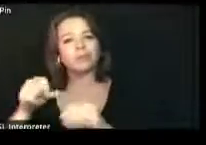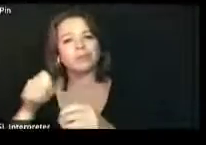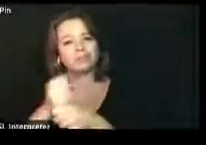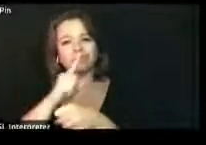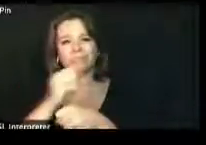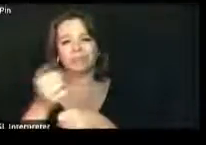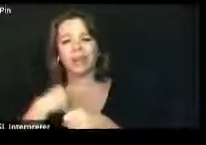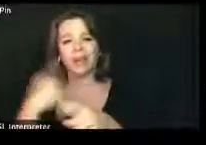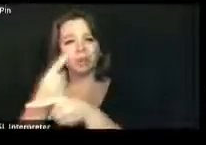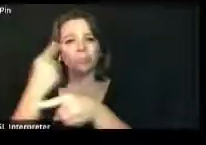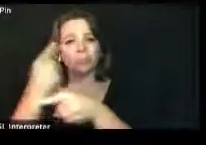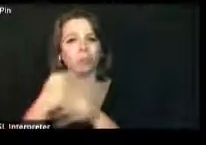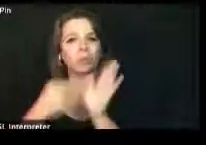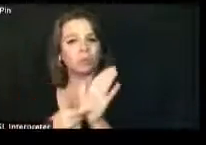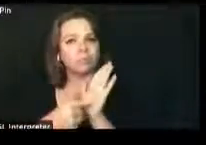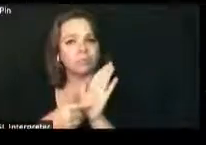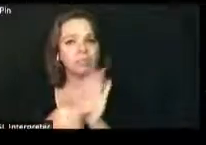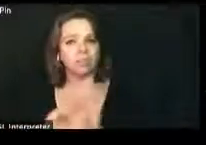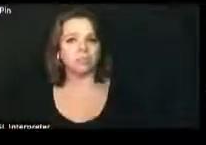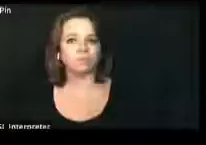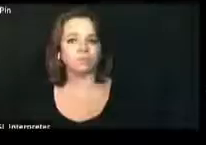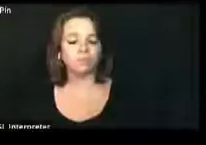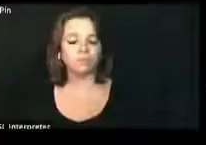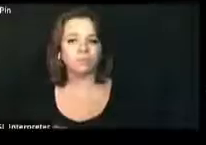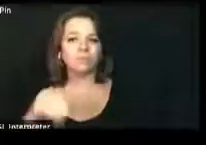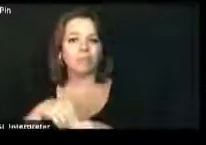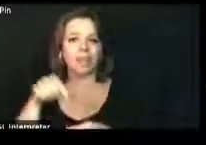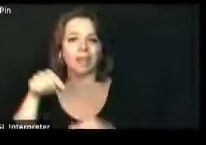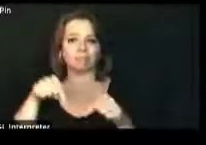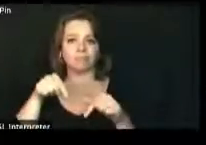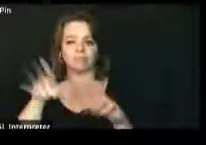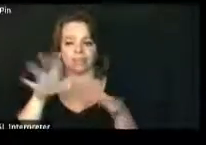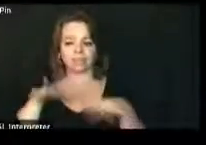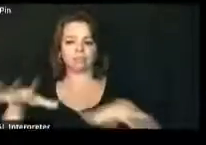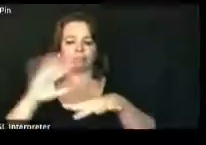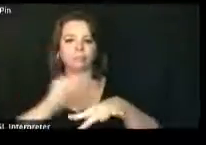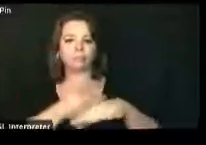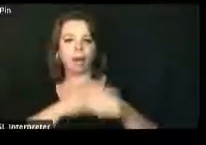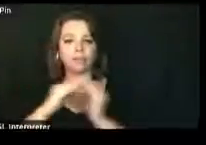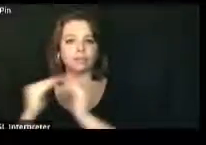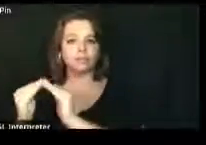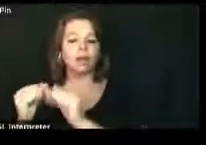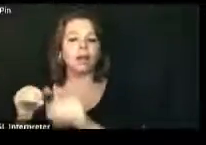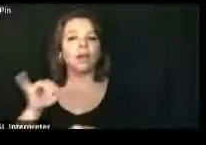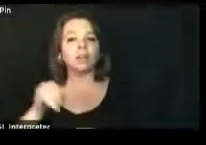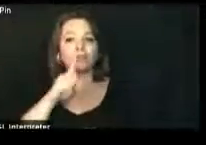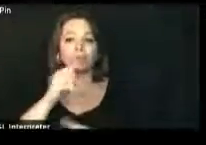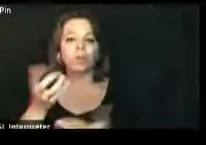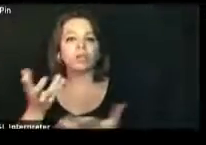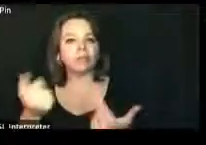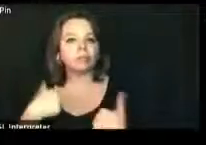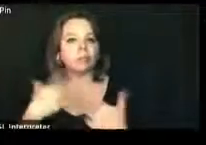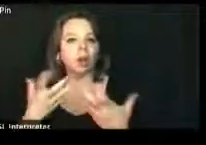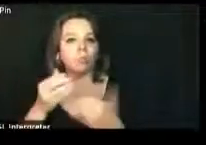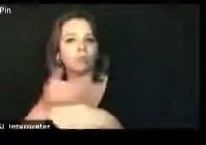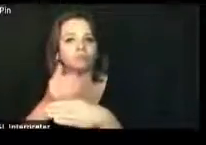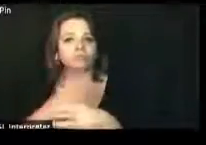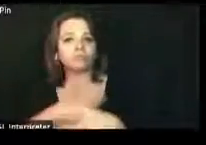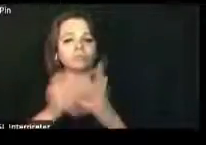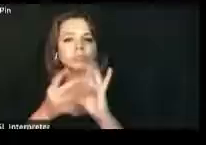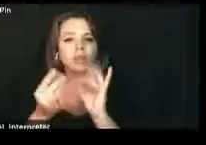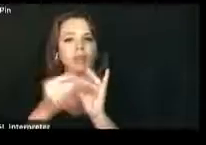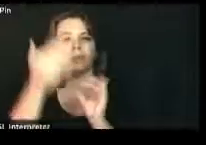representation in this space. So that's pretty much what I wanted to share. We know that there's